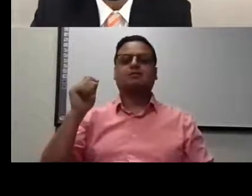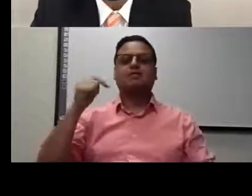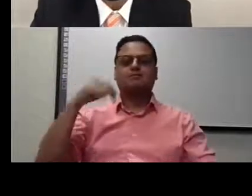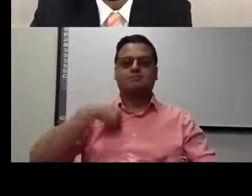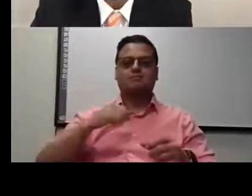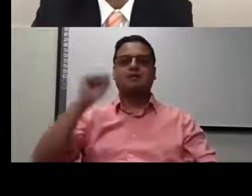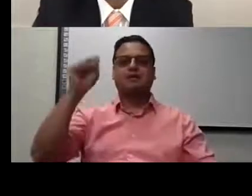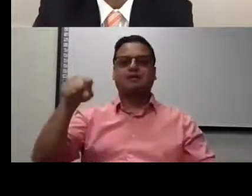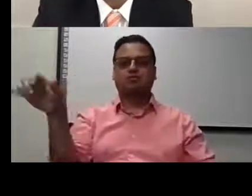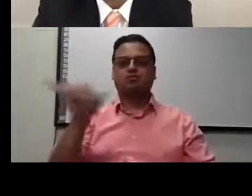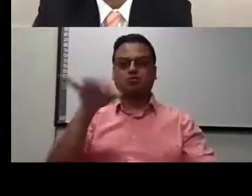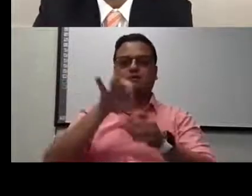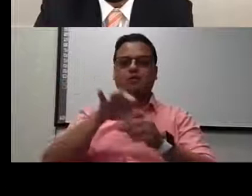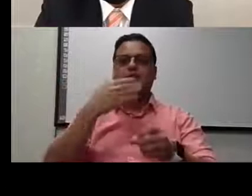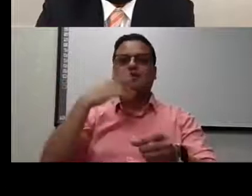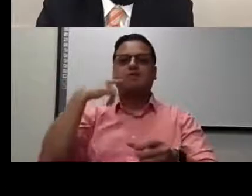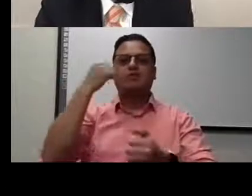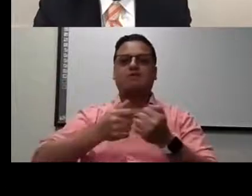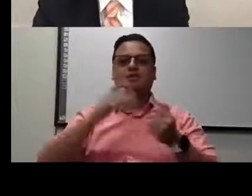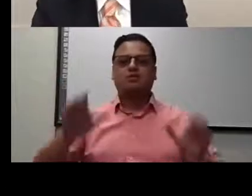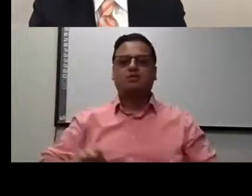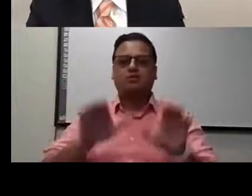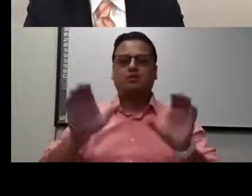as well. Thank you again for everything that you guys do.